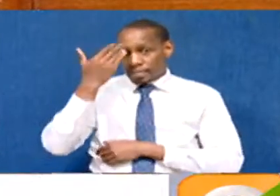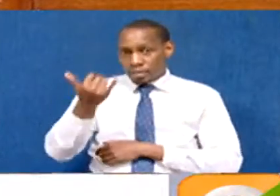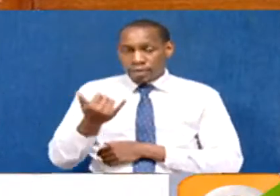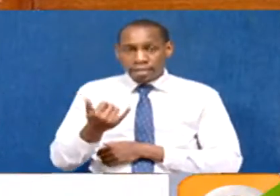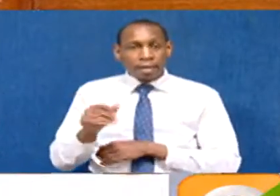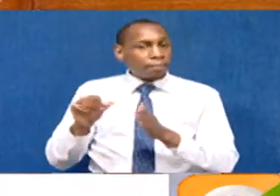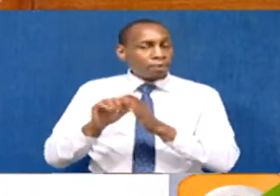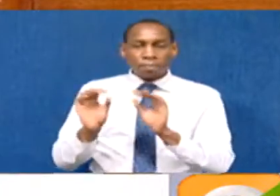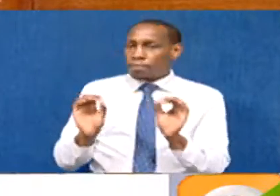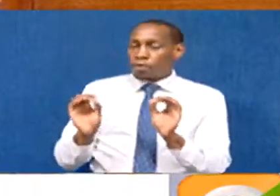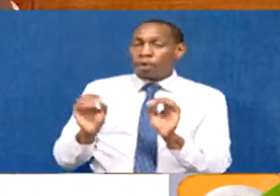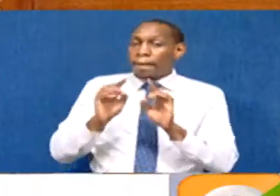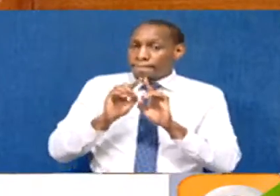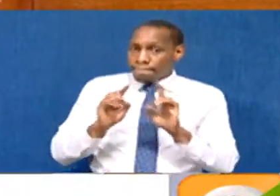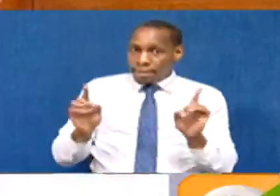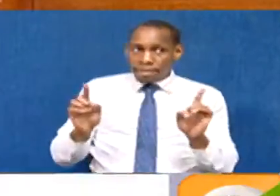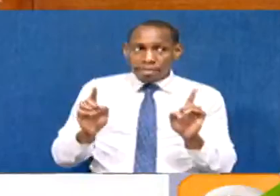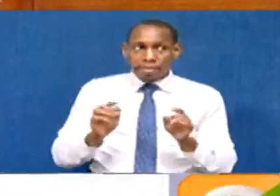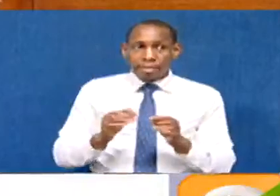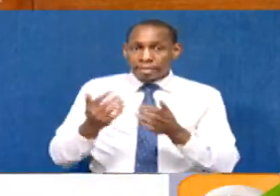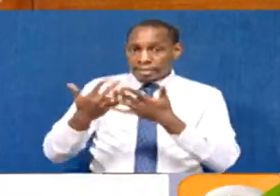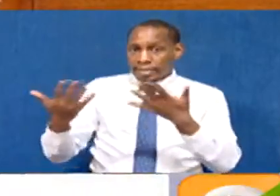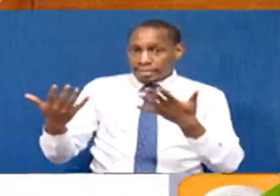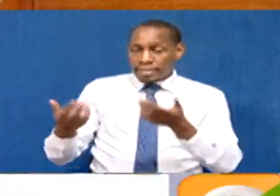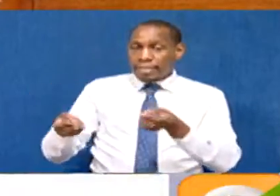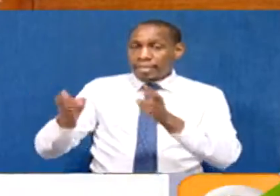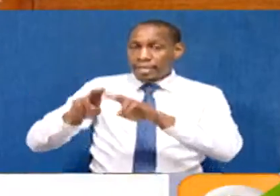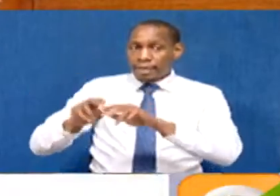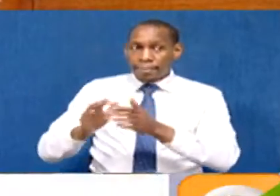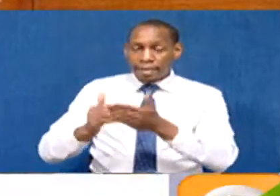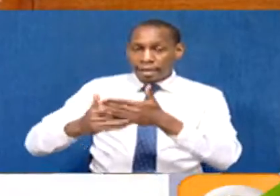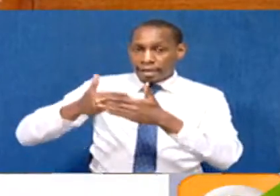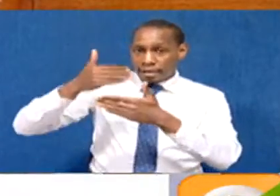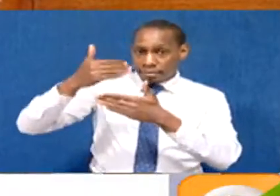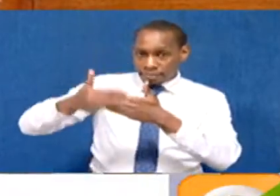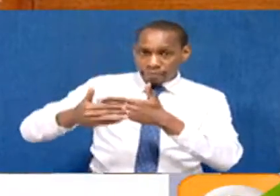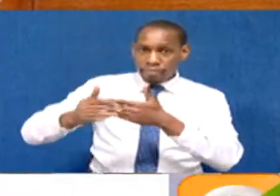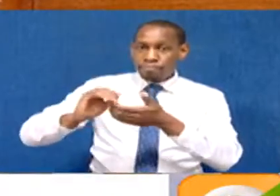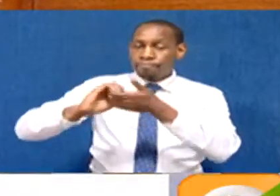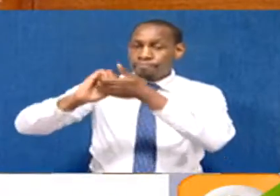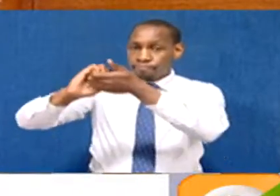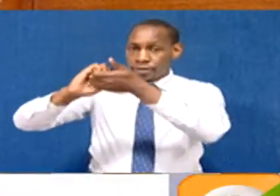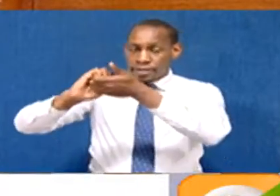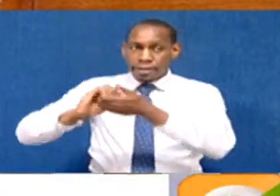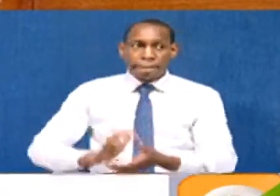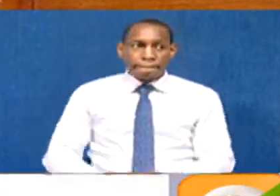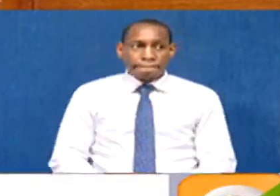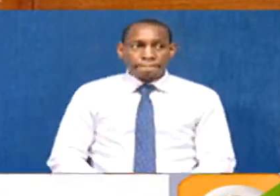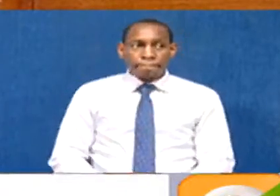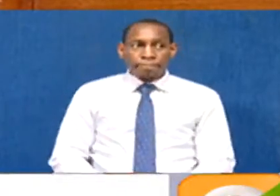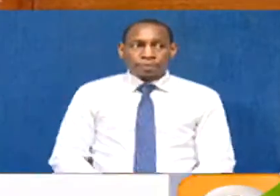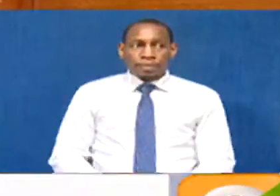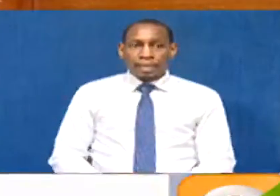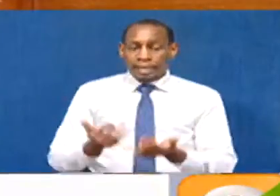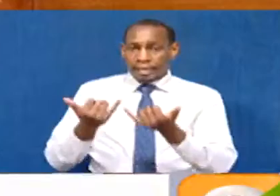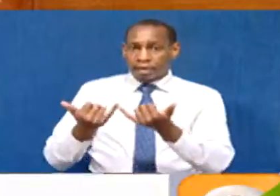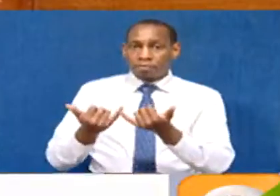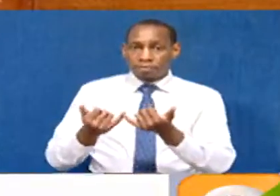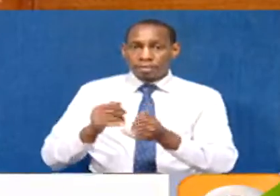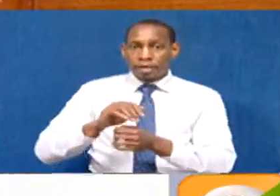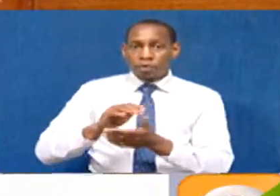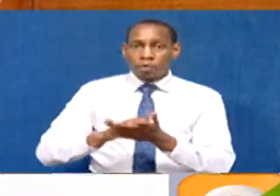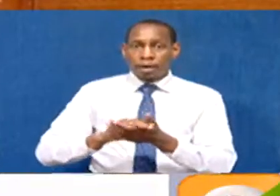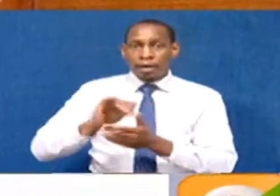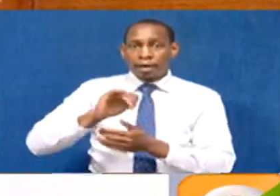was okay. But it is the things that happened after the handshake that became